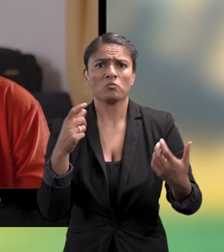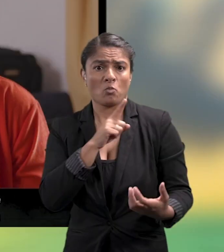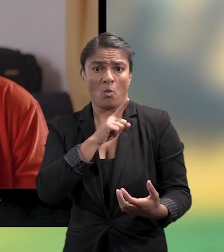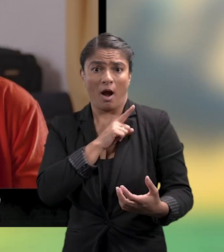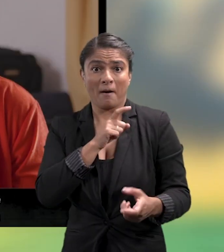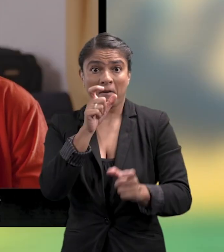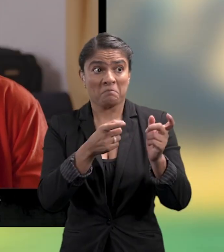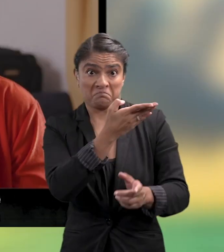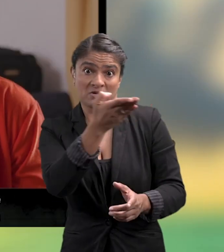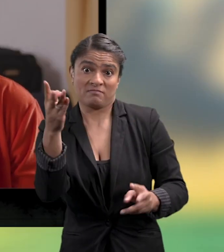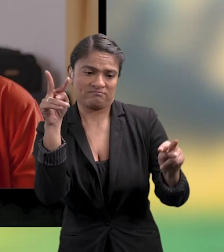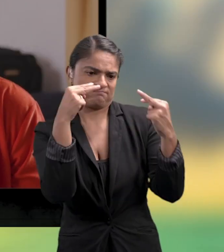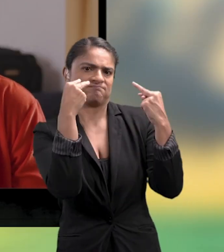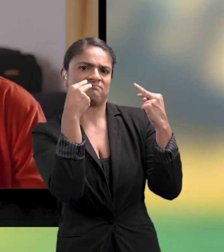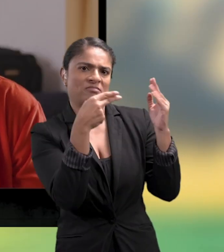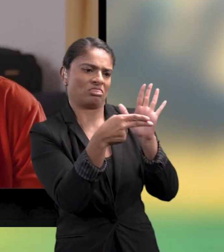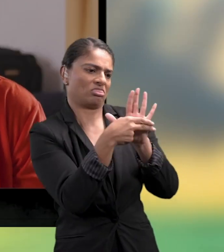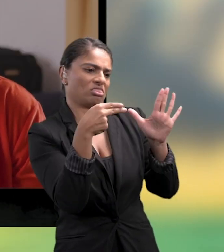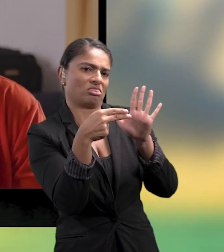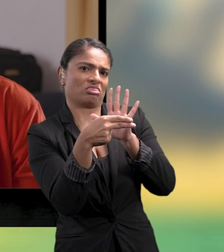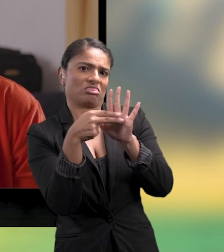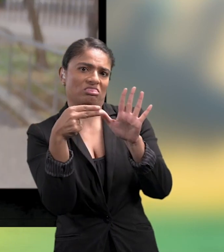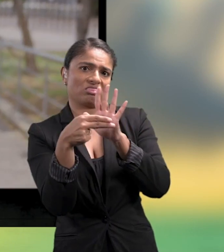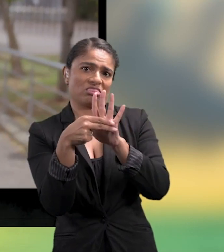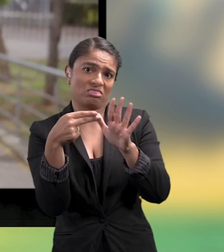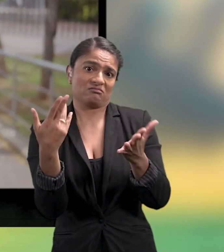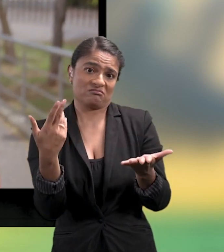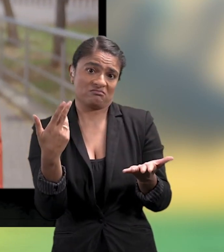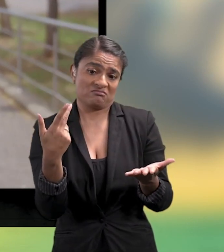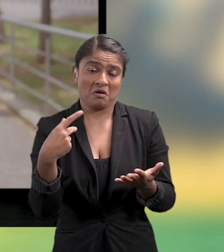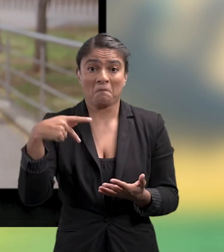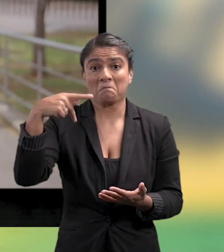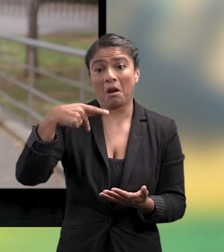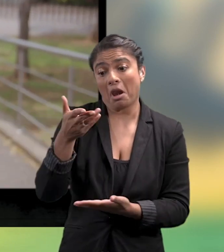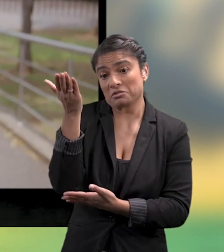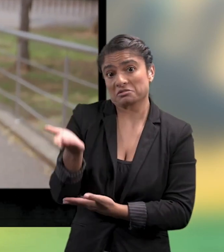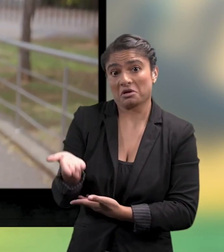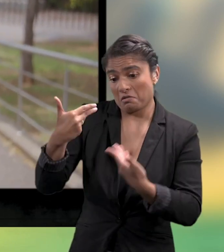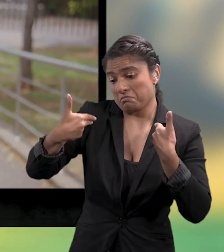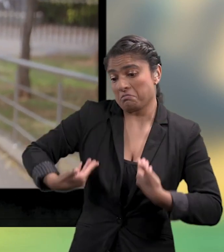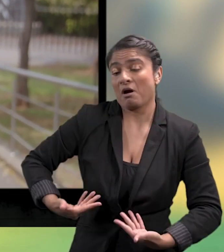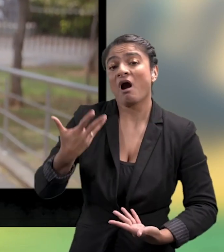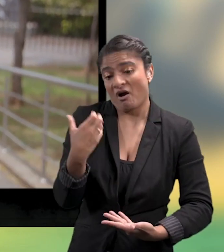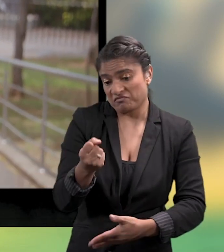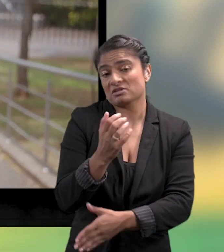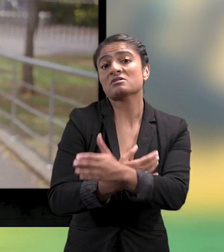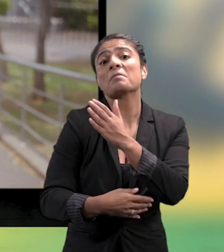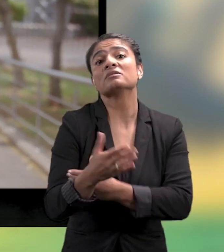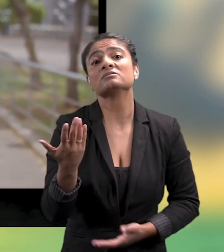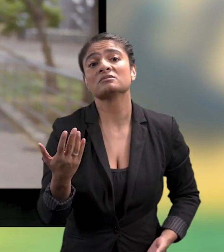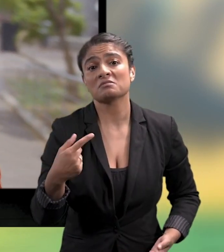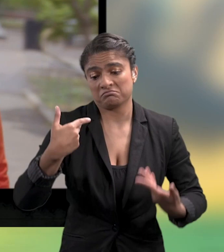now there's this stigma in latelang to say, ke Palesa o na le a disability, ke Palesa o